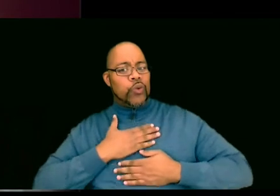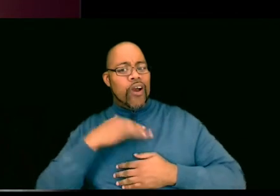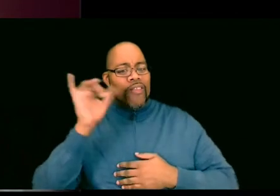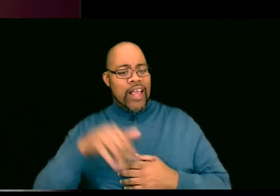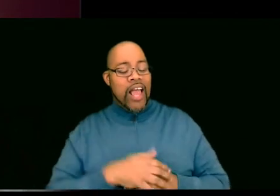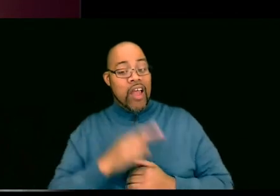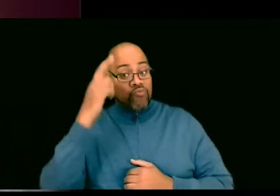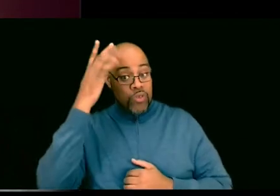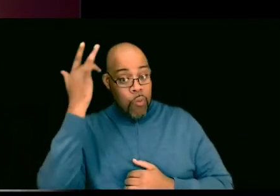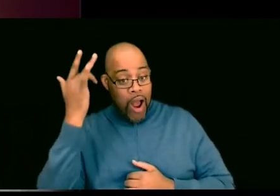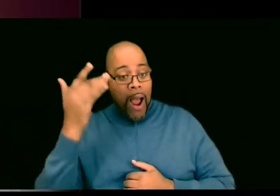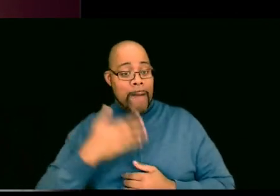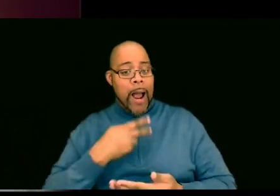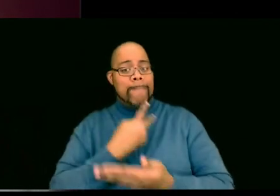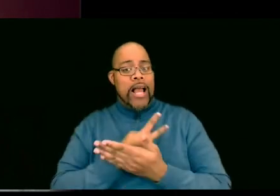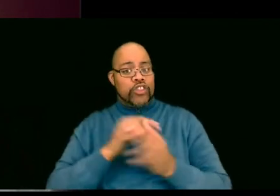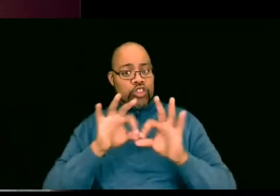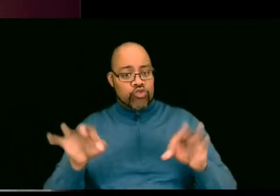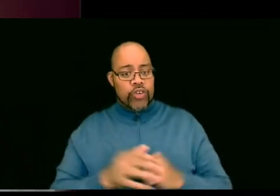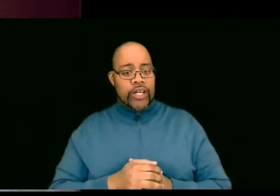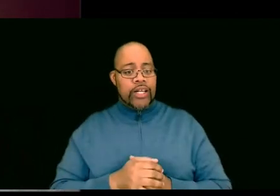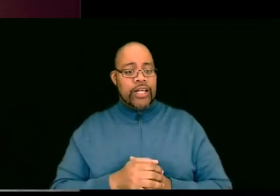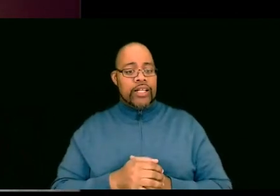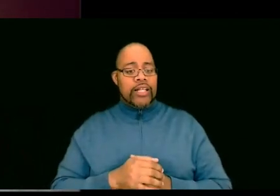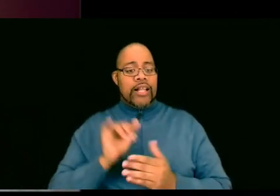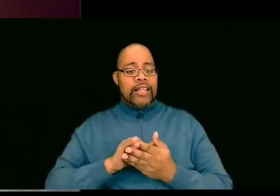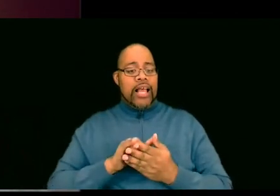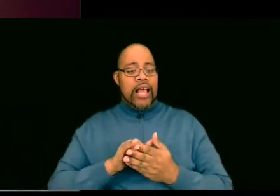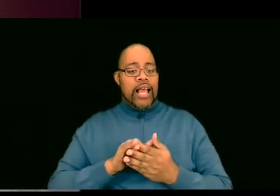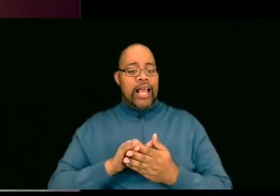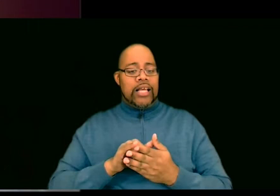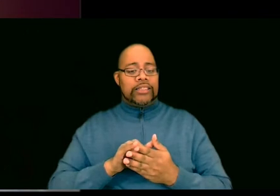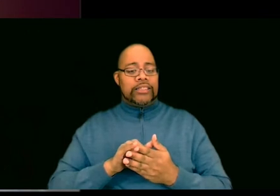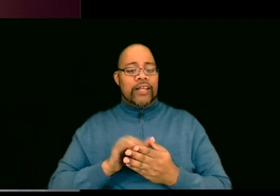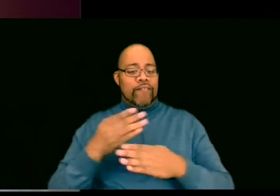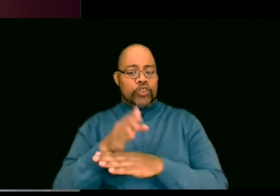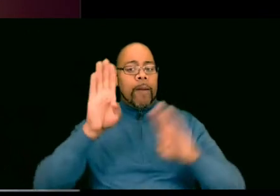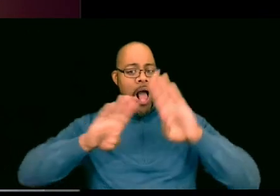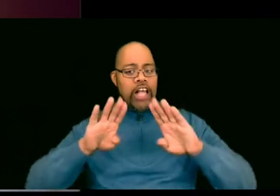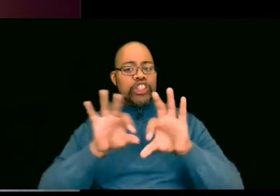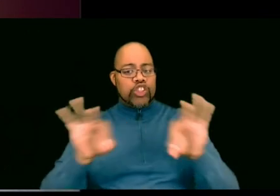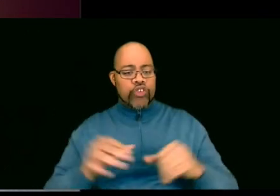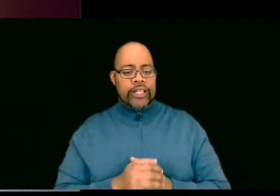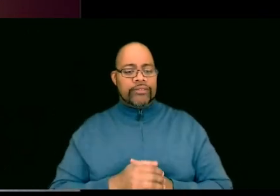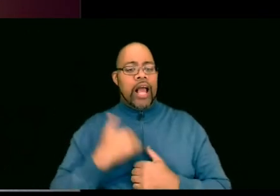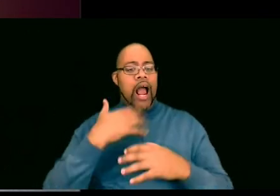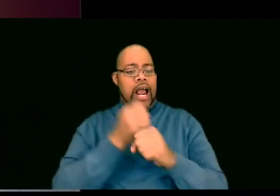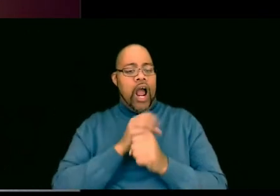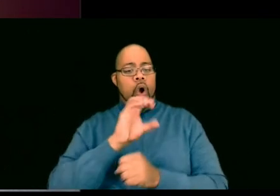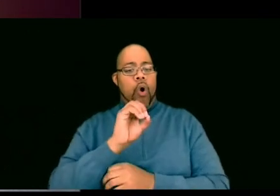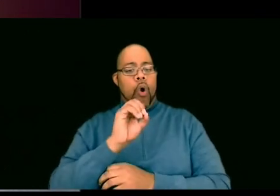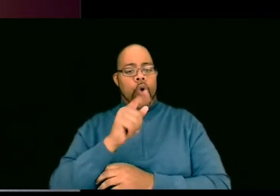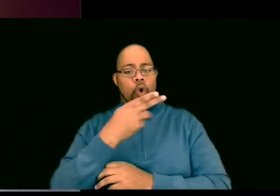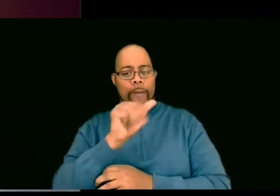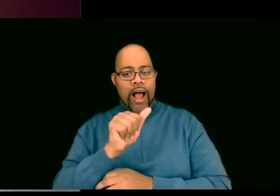enjoyed that because my master's degree was a classical fisheries biology degree, which I